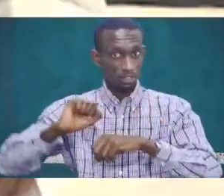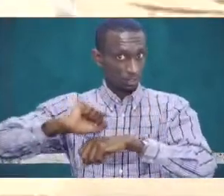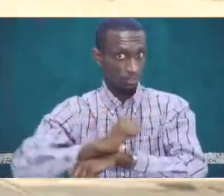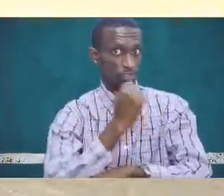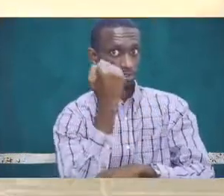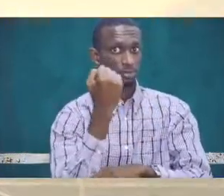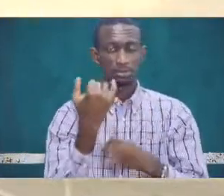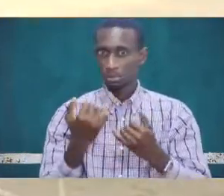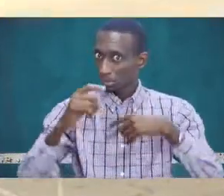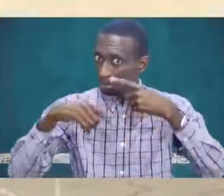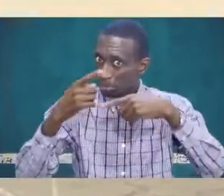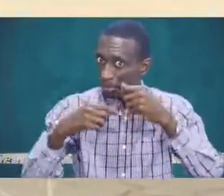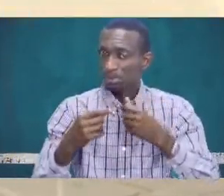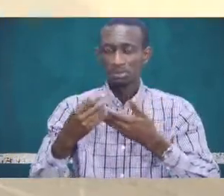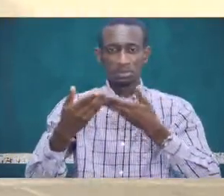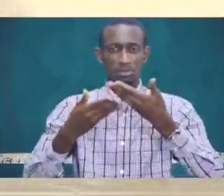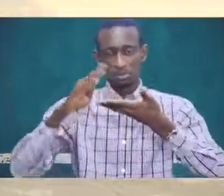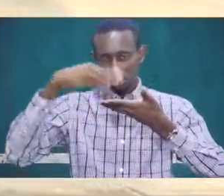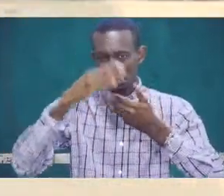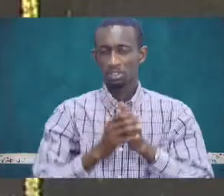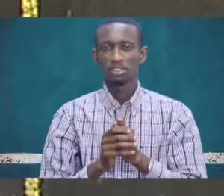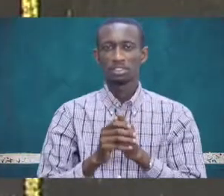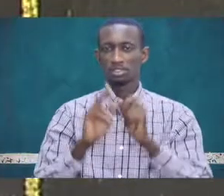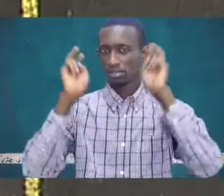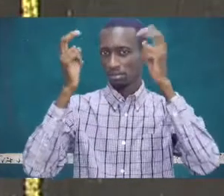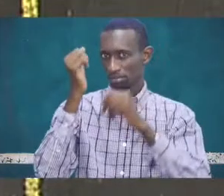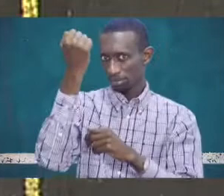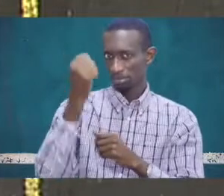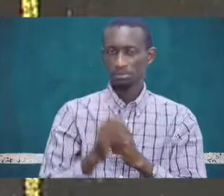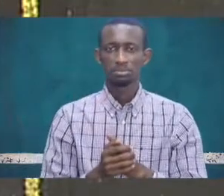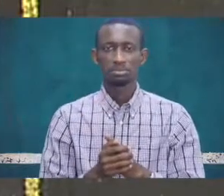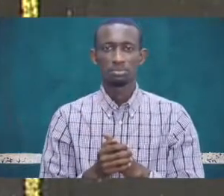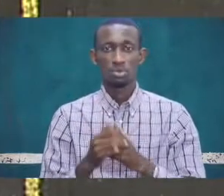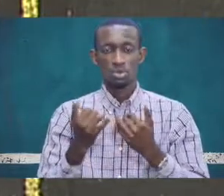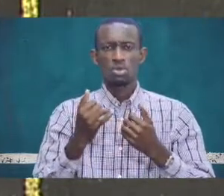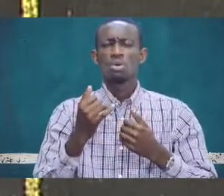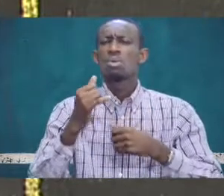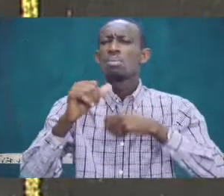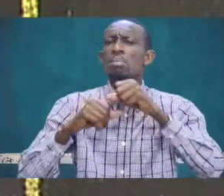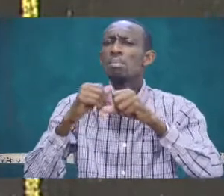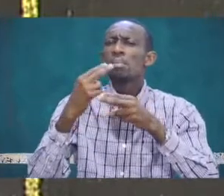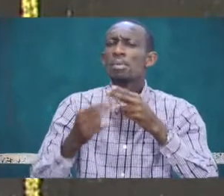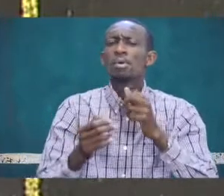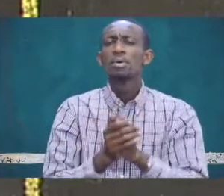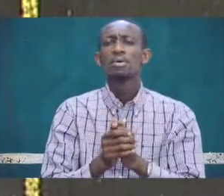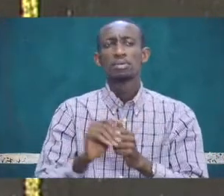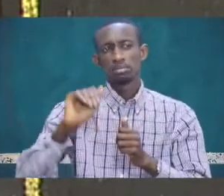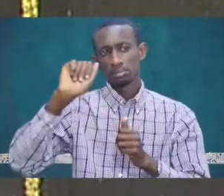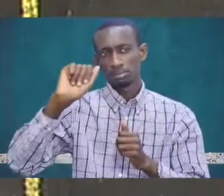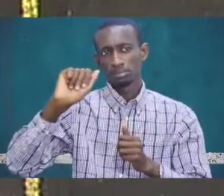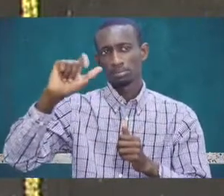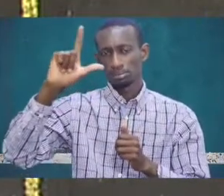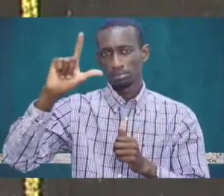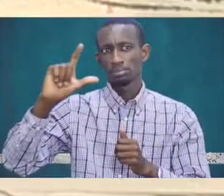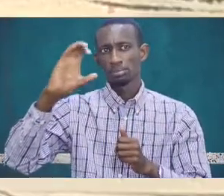we are discussing the Unit 5, which is about alcohols and ethers. And our lesson today is a continuation of